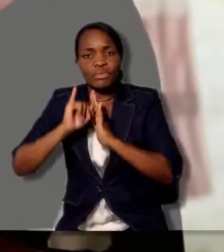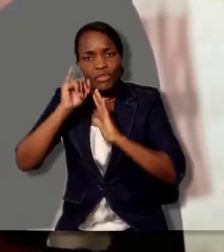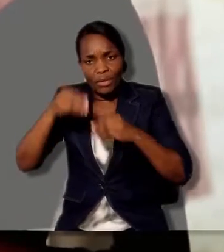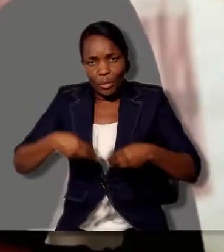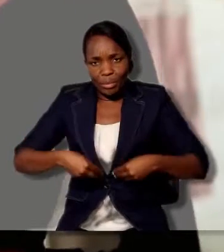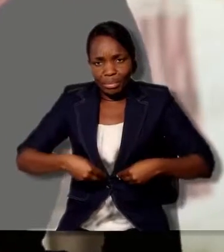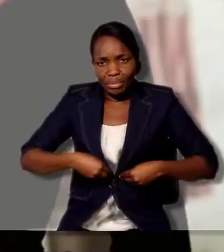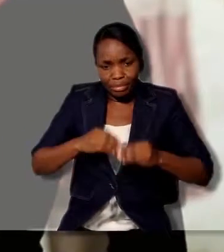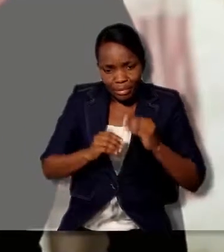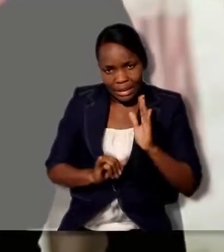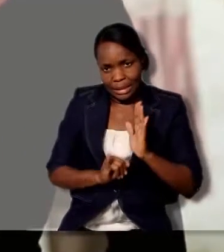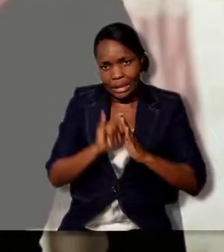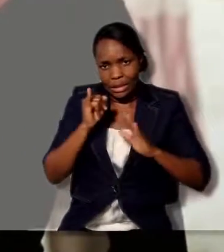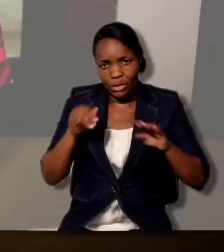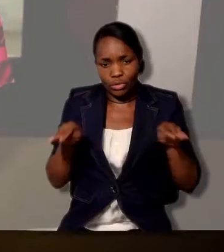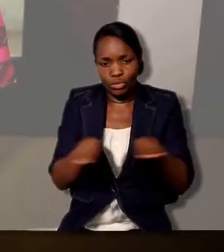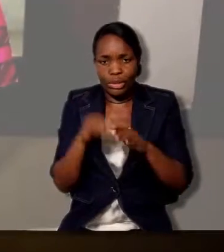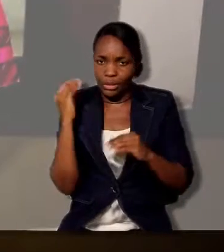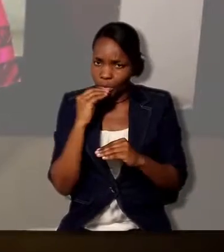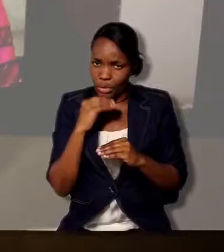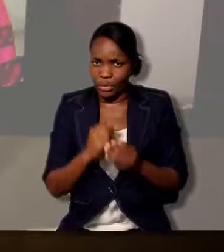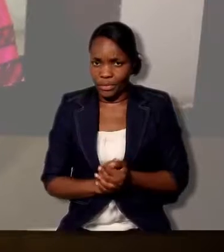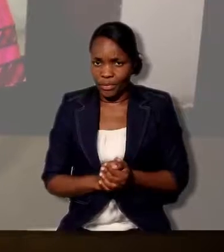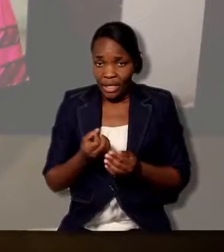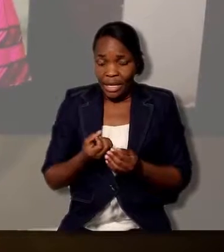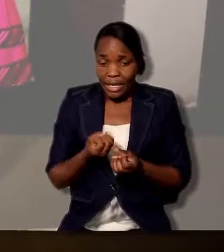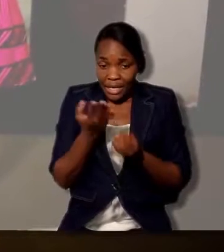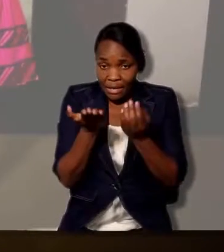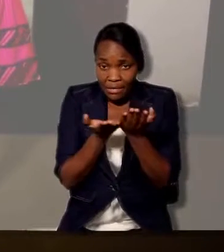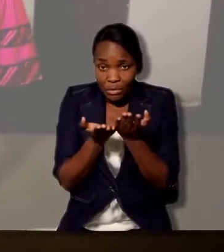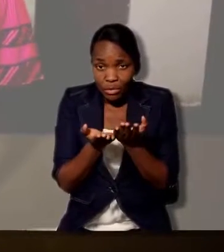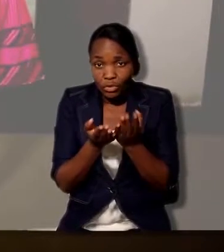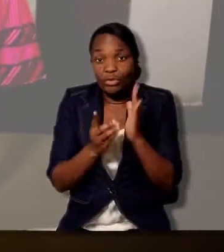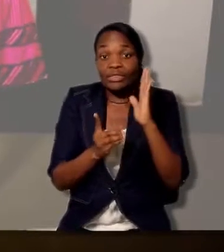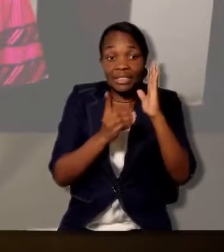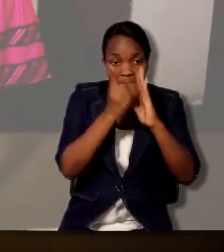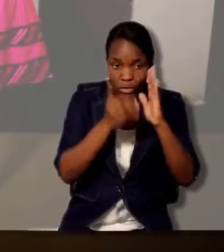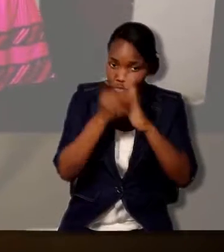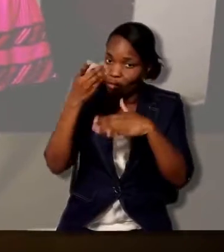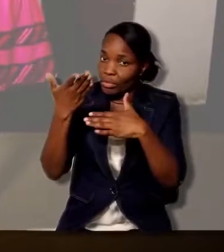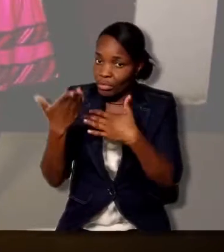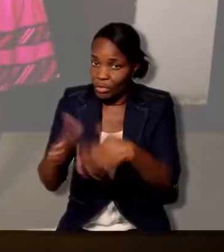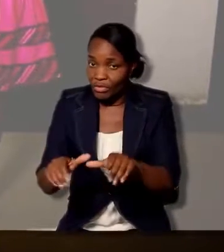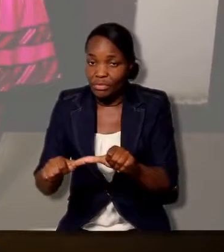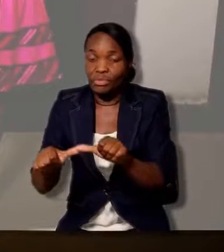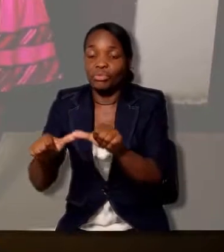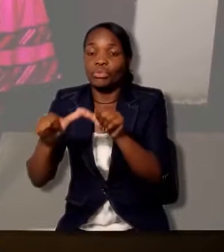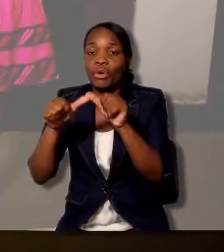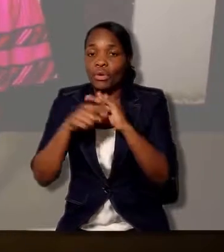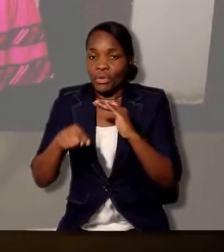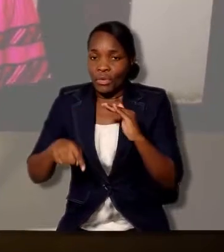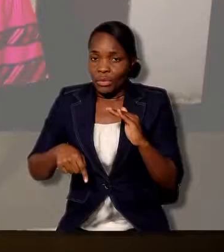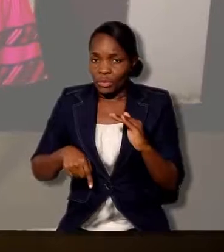methods and increasing food production. Serving both developed and developing countries, the FAO acts as a